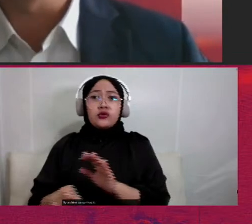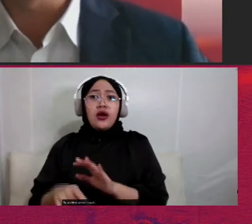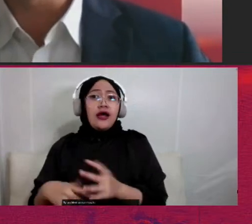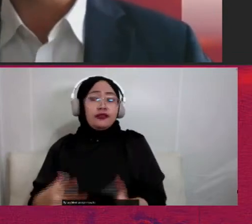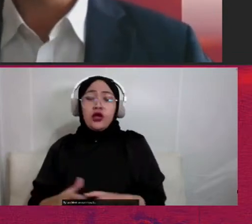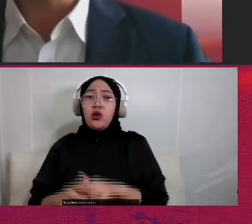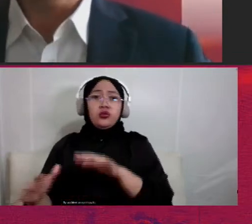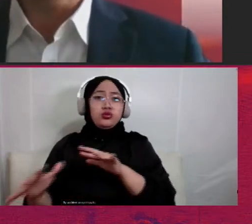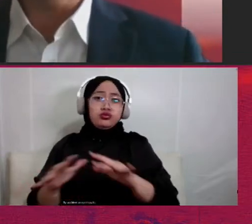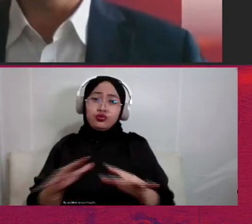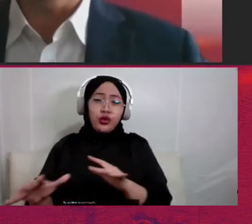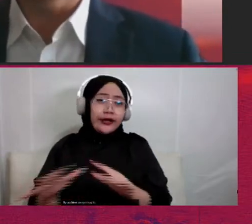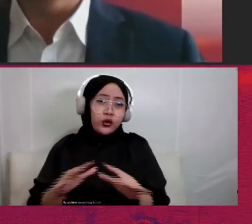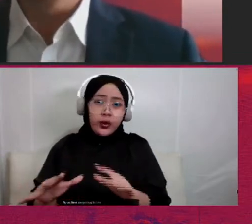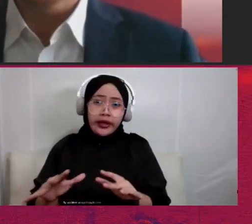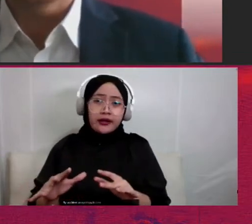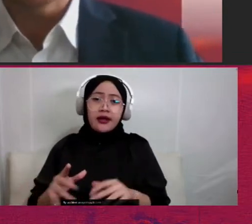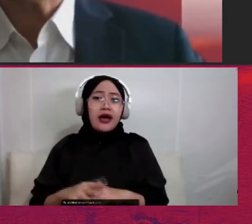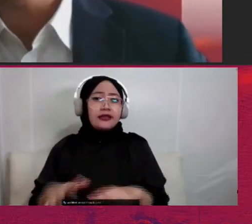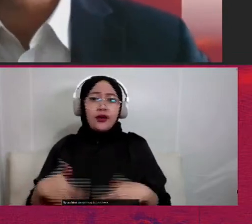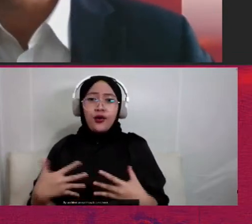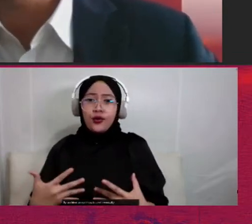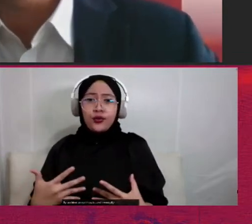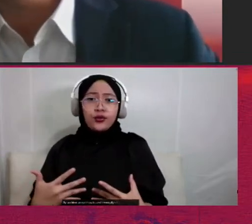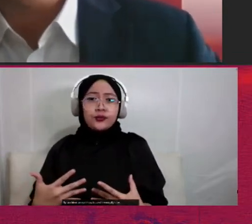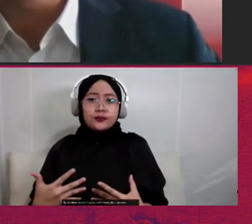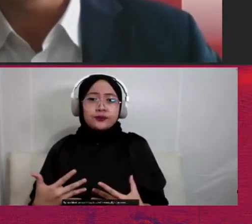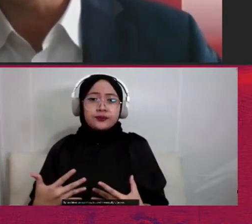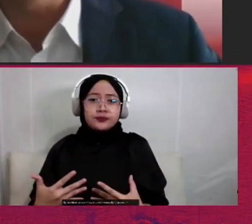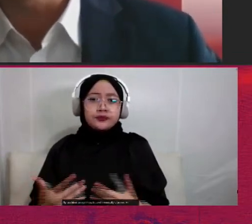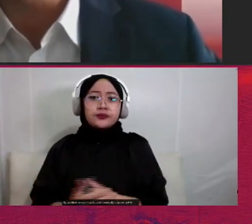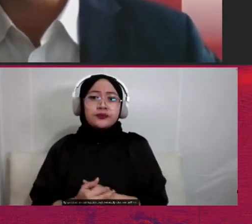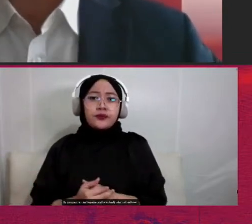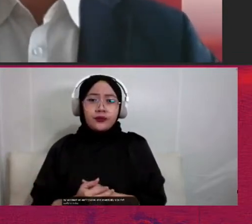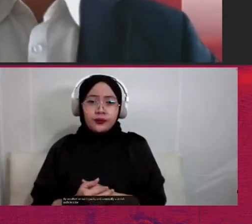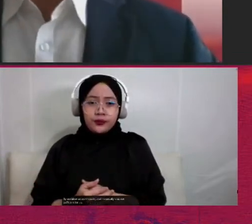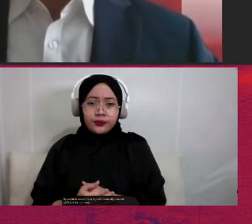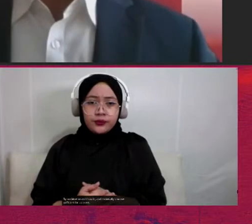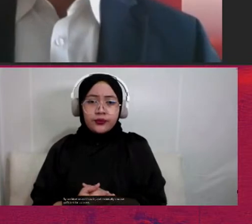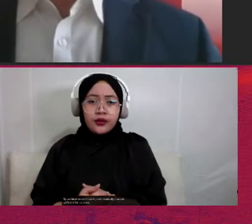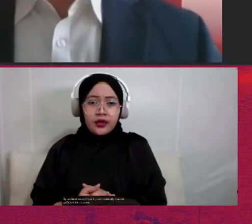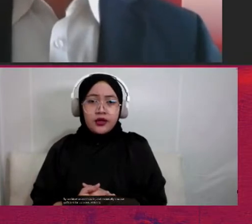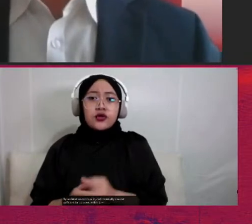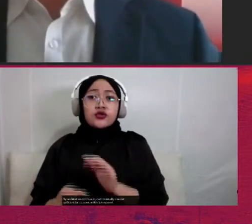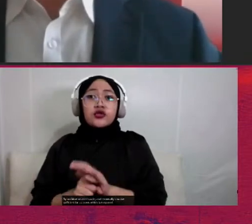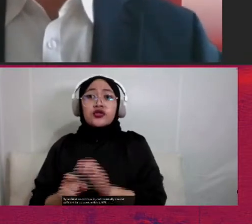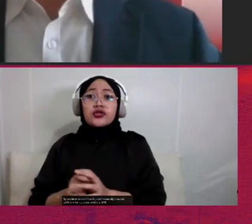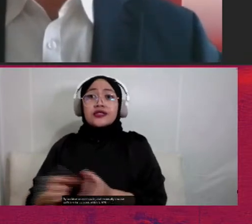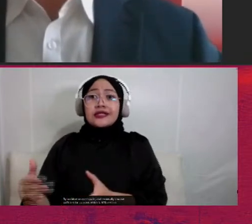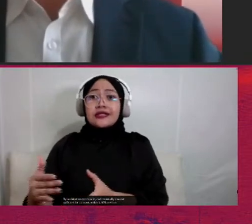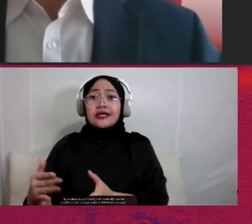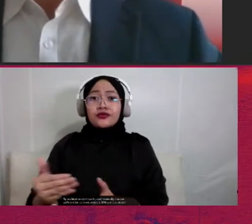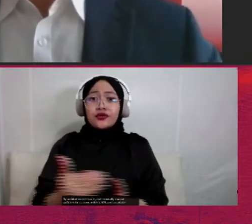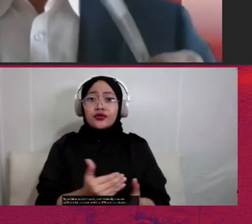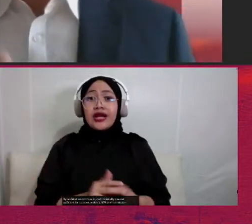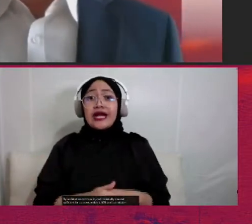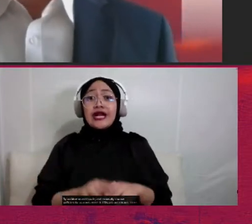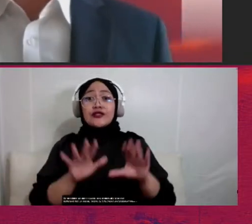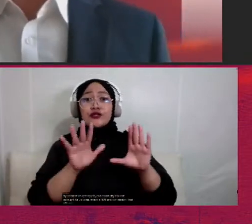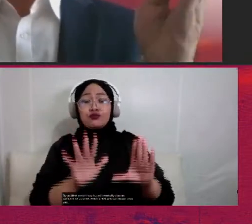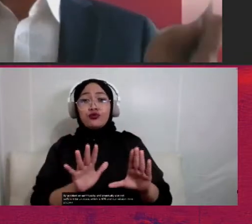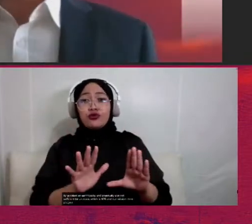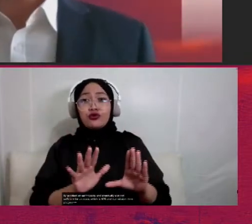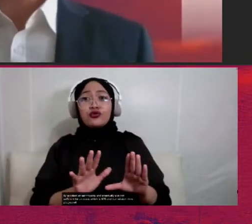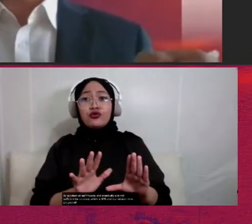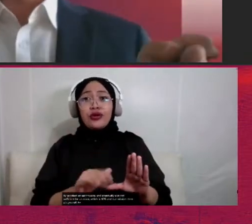earthquake, and eventually also not sufficient forest cover, which is 10% in our measure, then